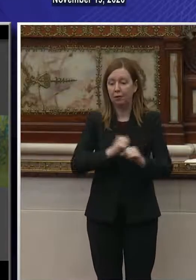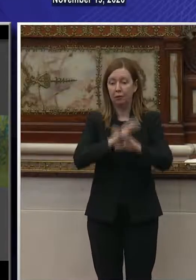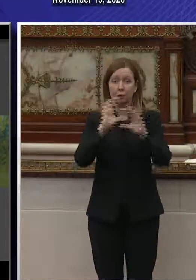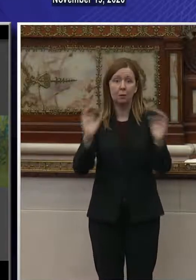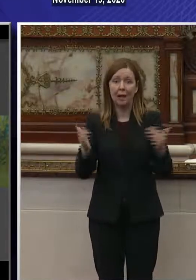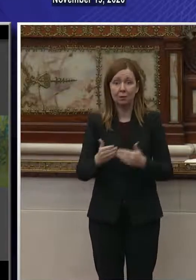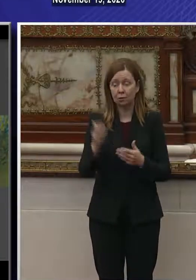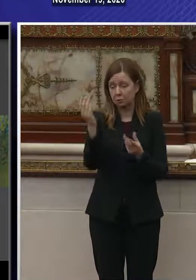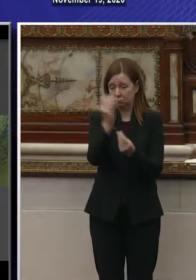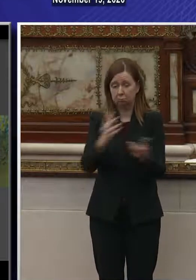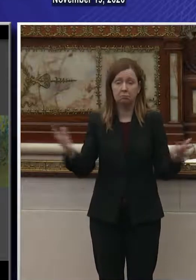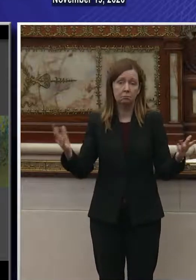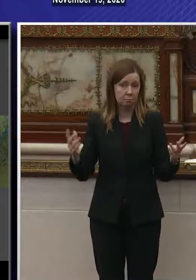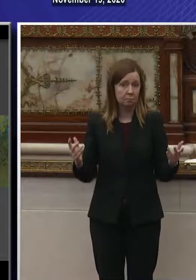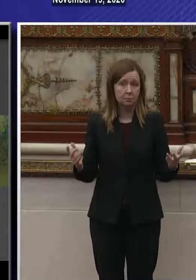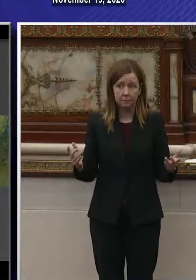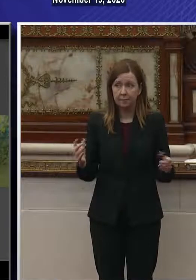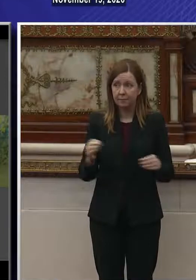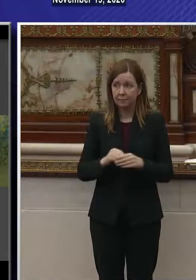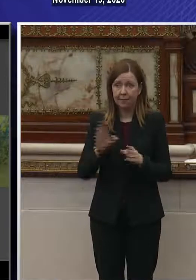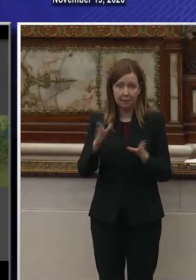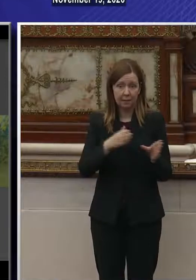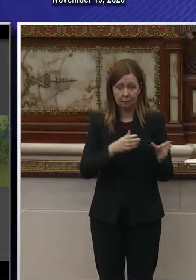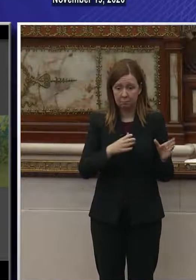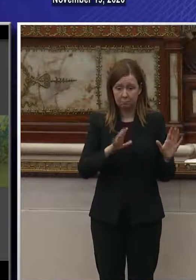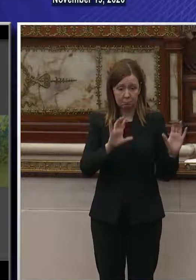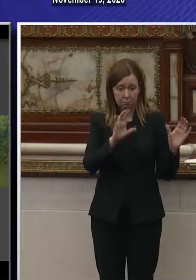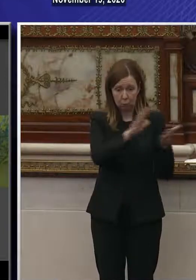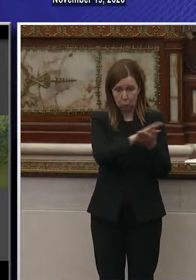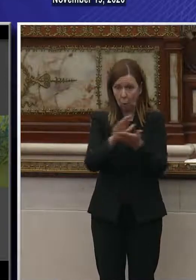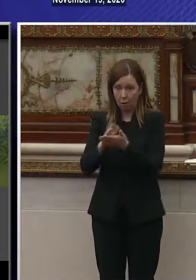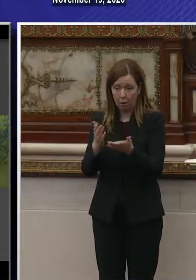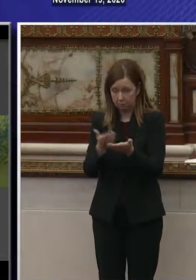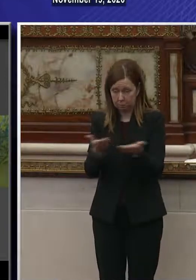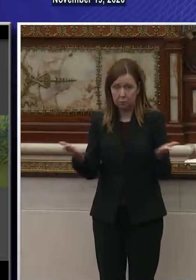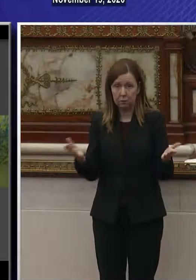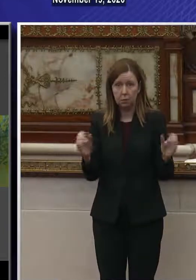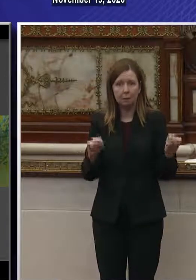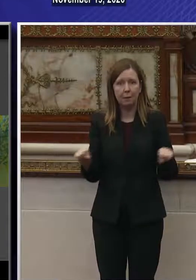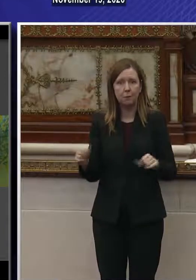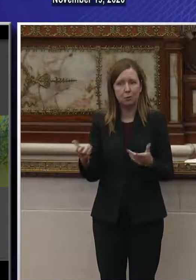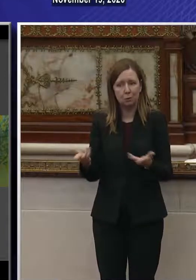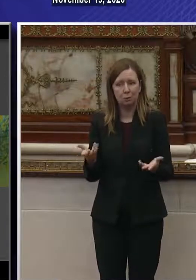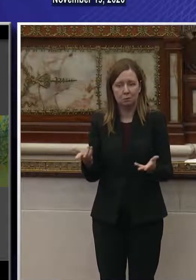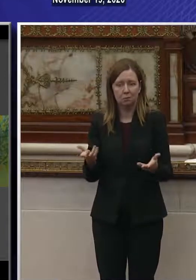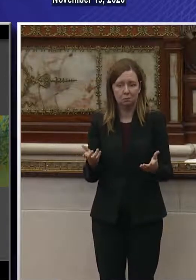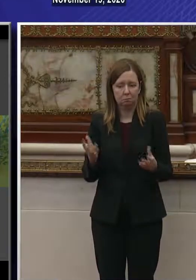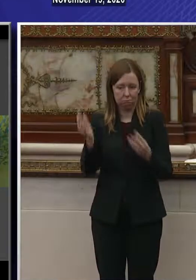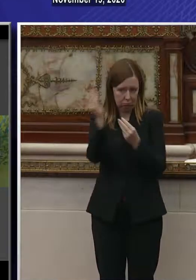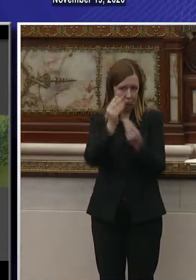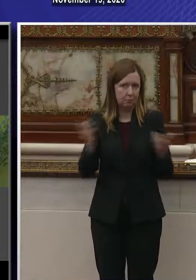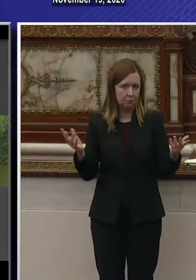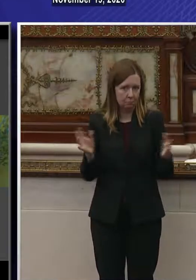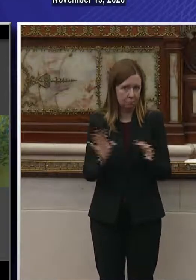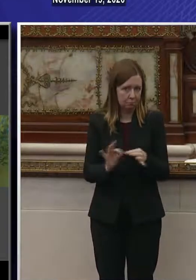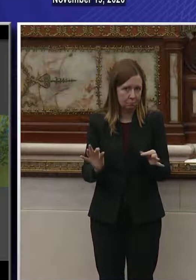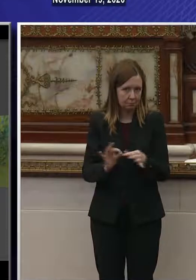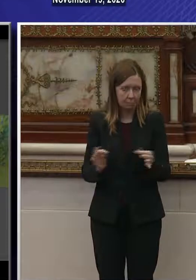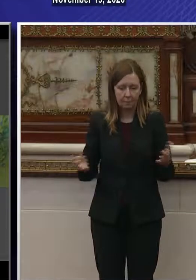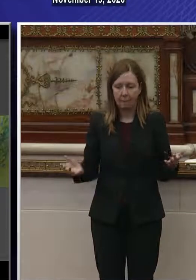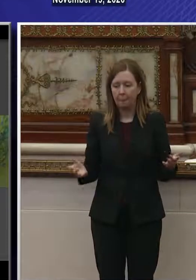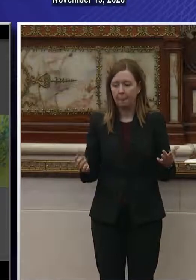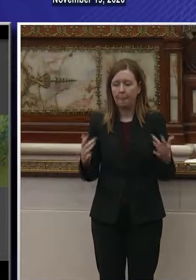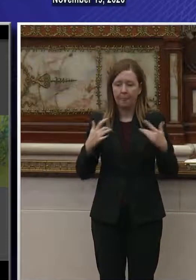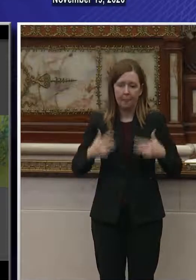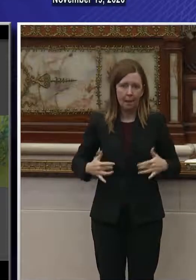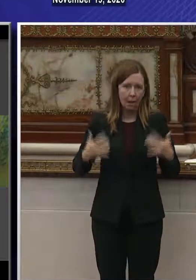have in their field, to be able to you know, communicate you know,